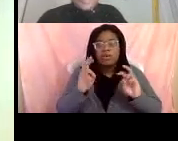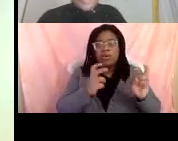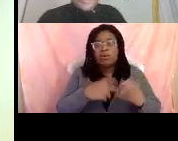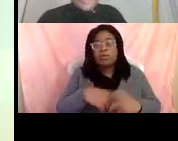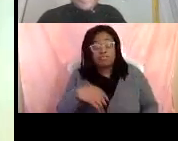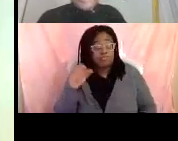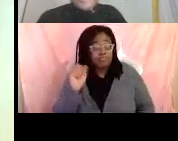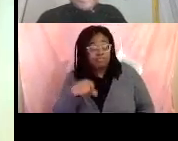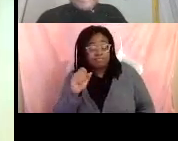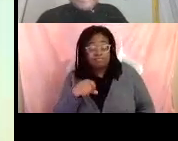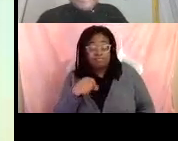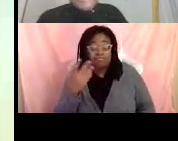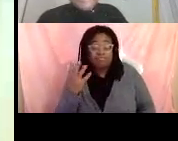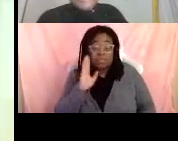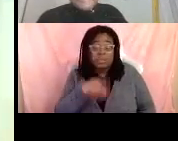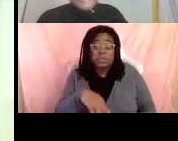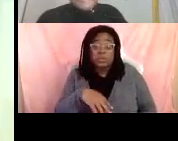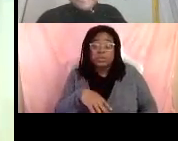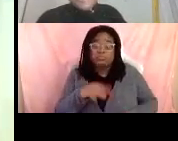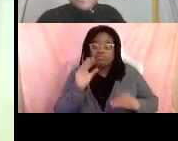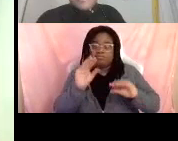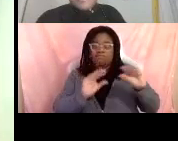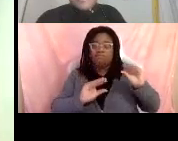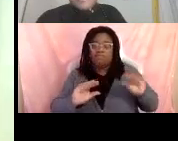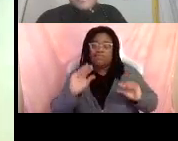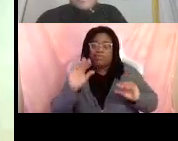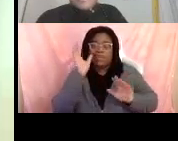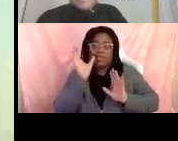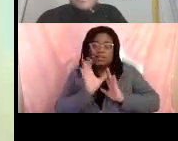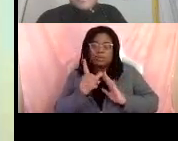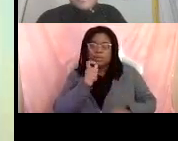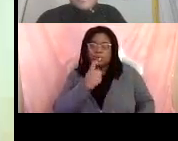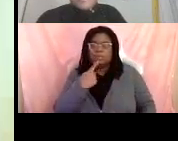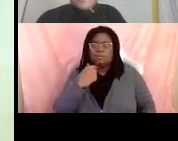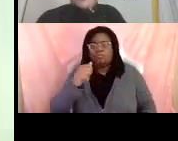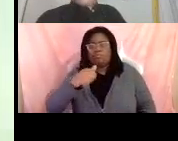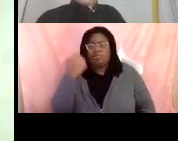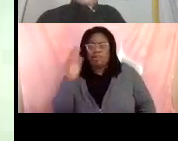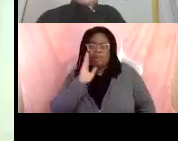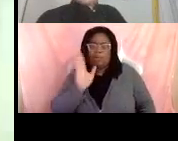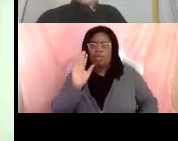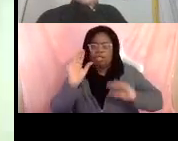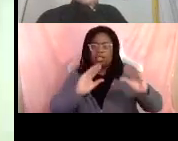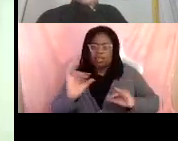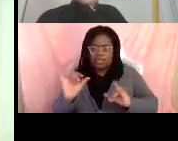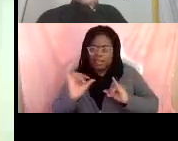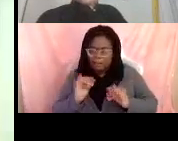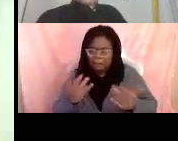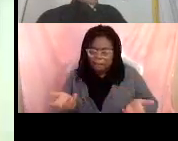is, because putting together these images, who says someone else would actually put these together,